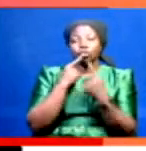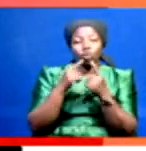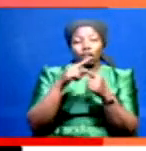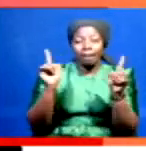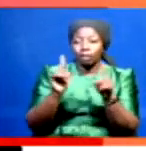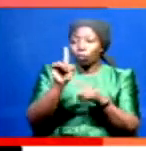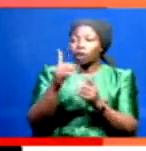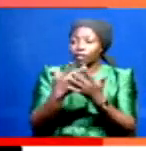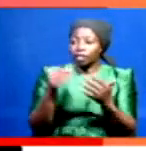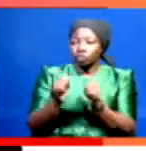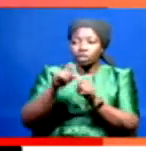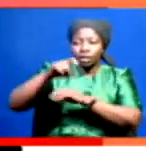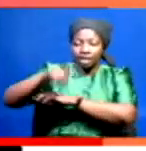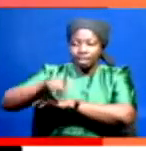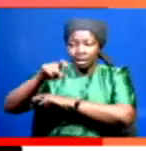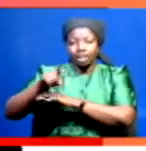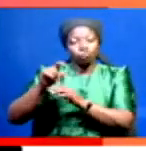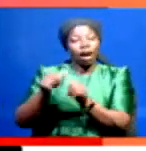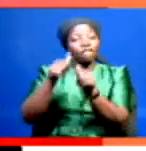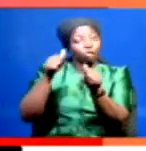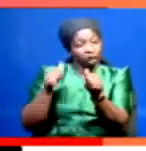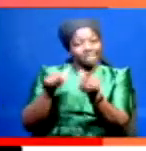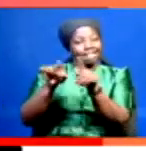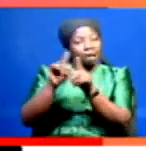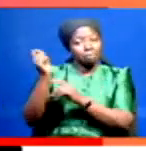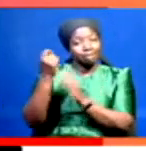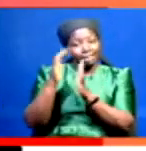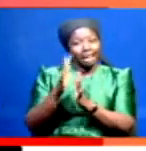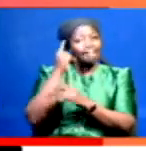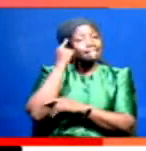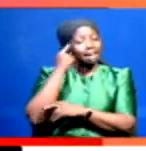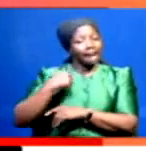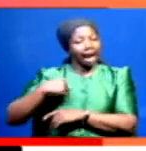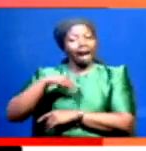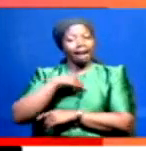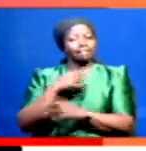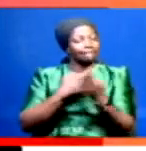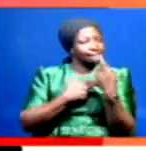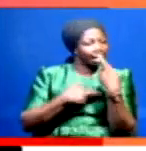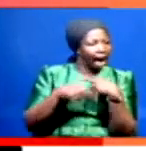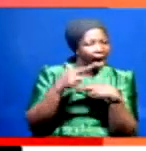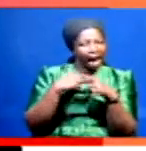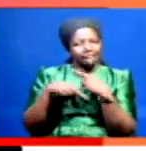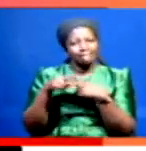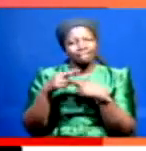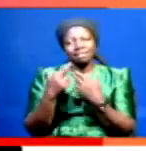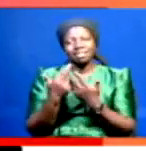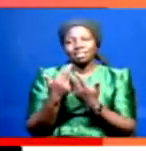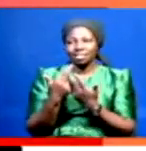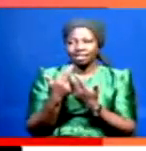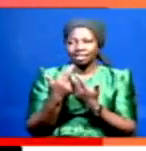probably we need to desist from as Kenyans, mm-hmm, I think we are very reactive, mm-hmm, and we ought to be